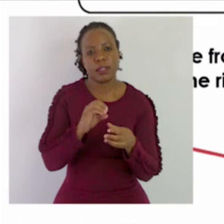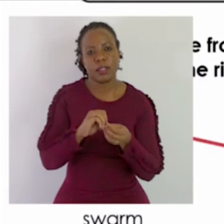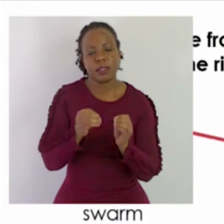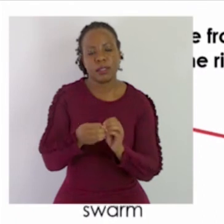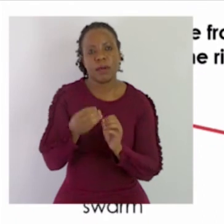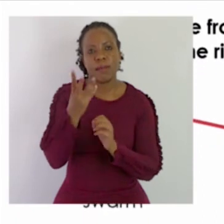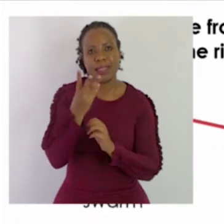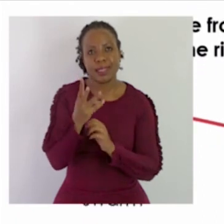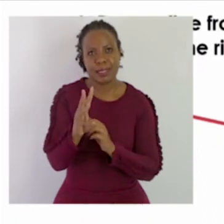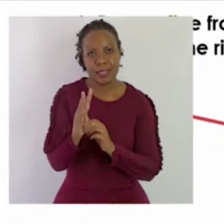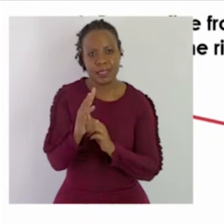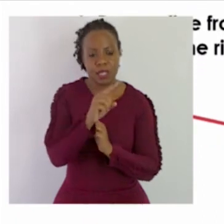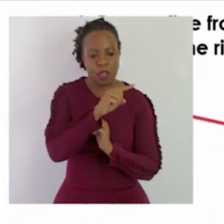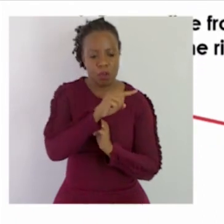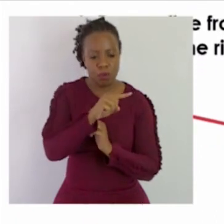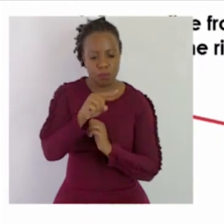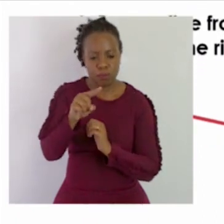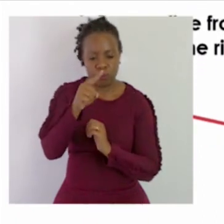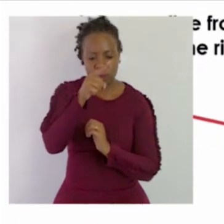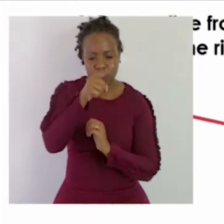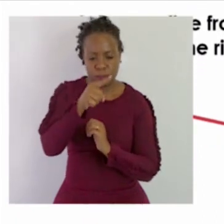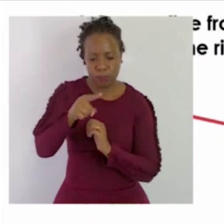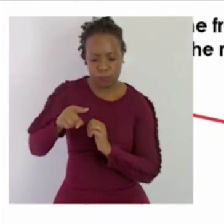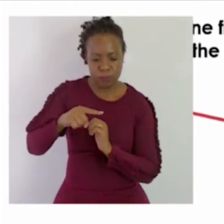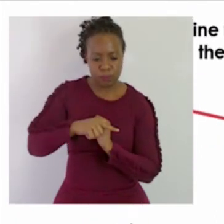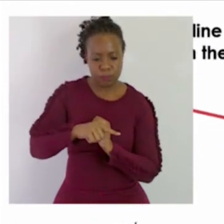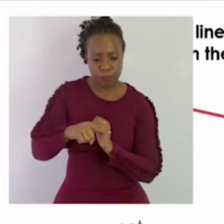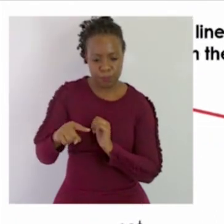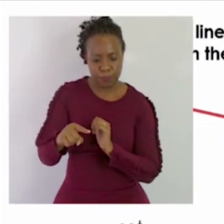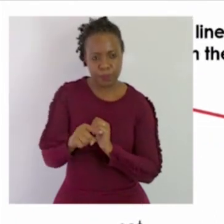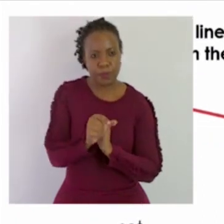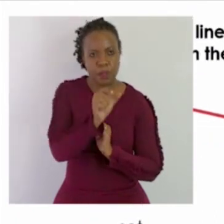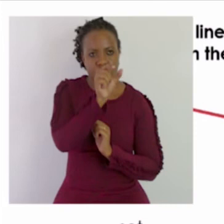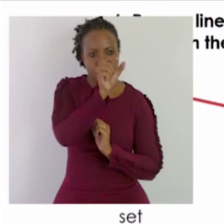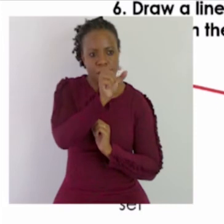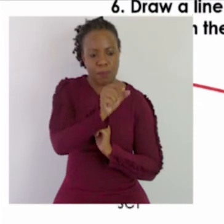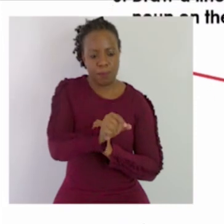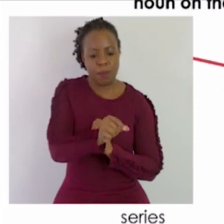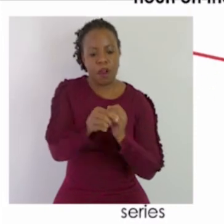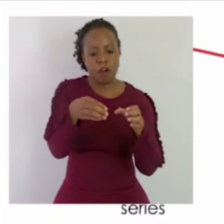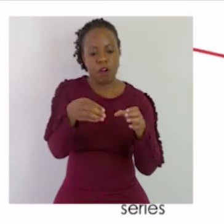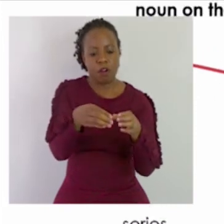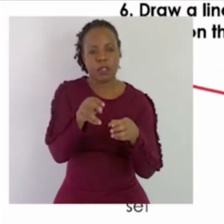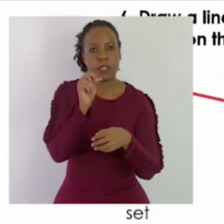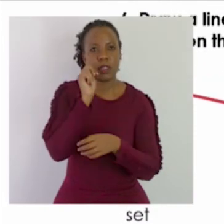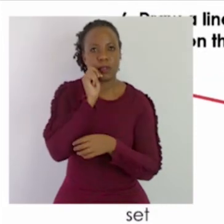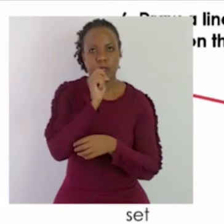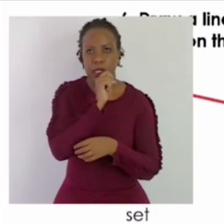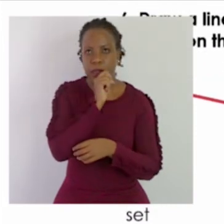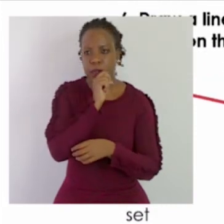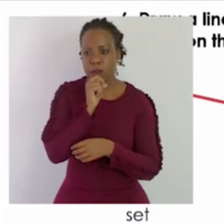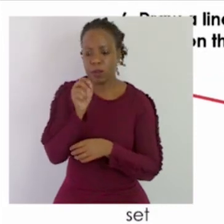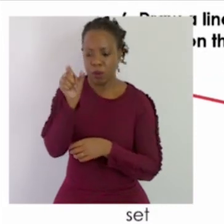a line from the collective noun on the left to the correct noun on